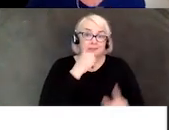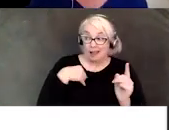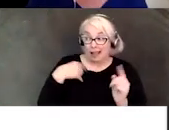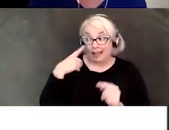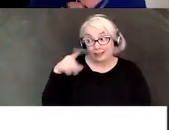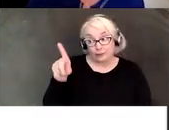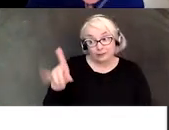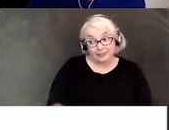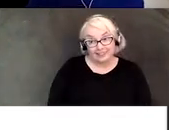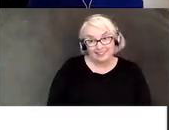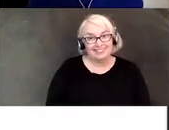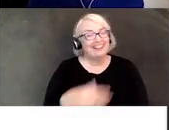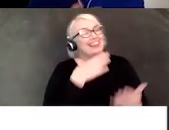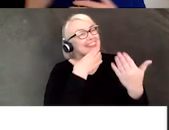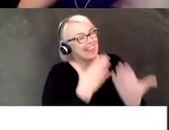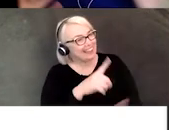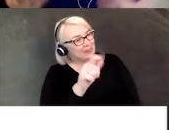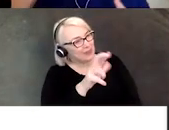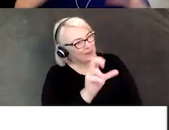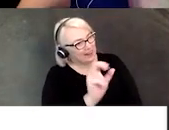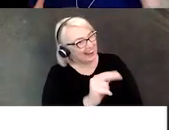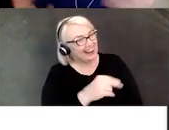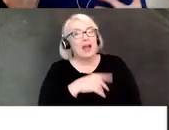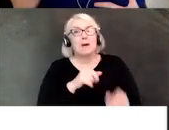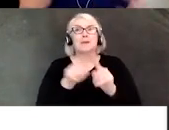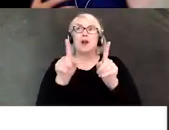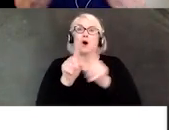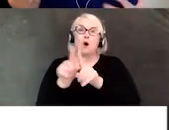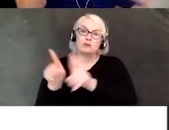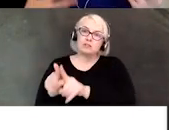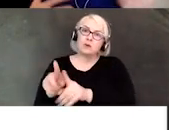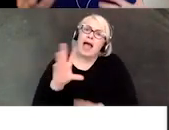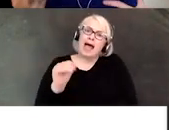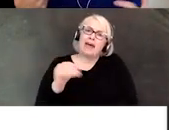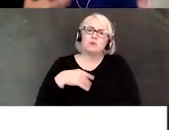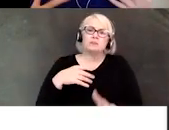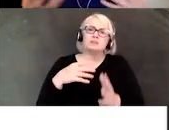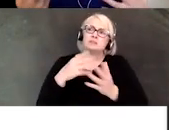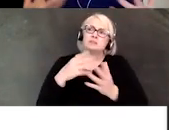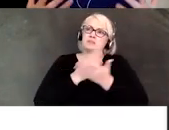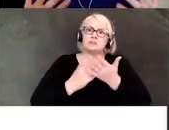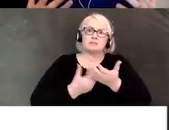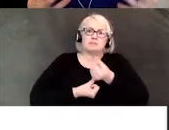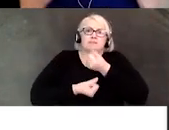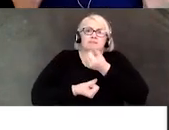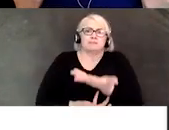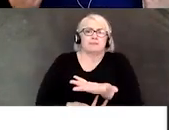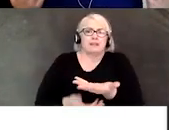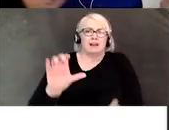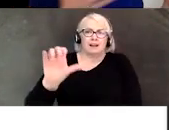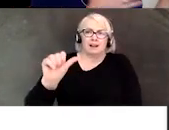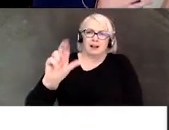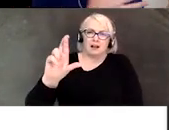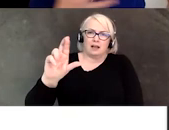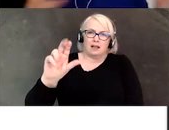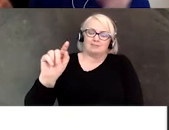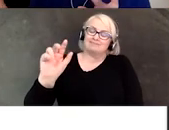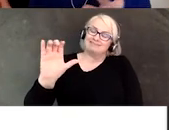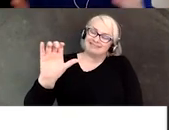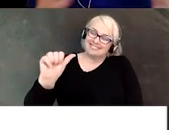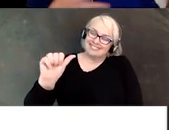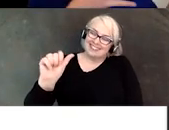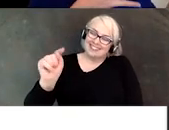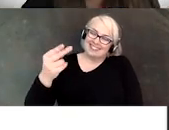thank you, Lauren. Um, but also like, and there was an amount of catharsis in that moment for me to like, you know, think like the whole,